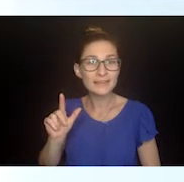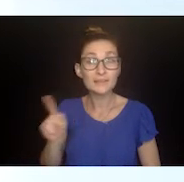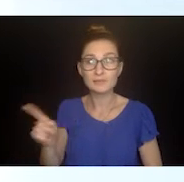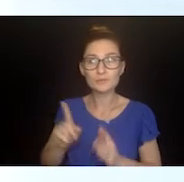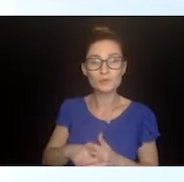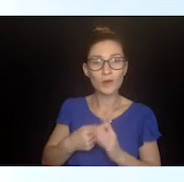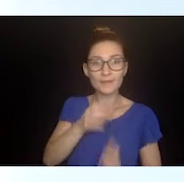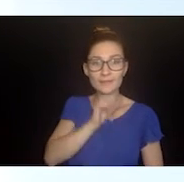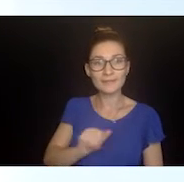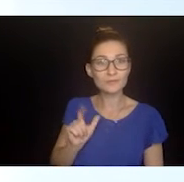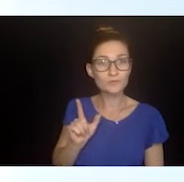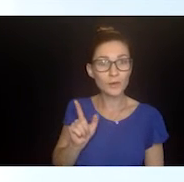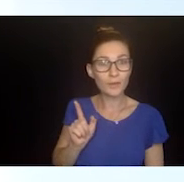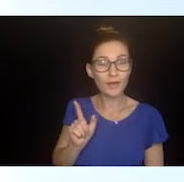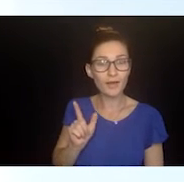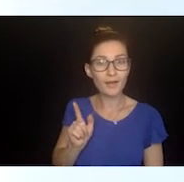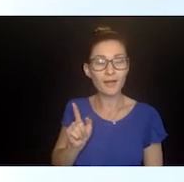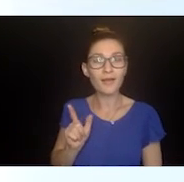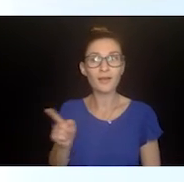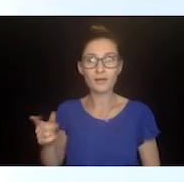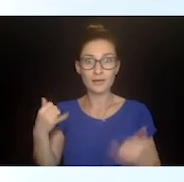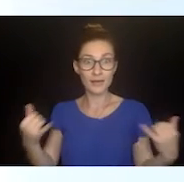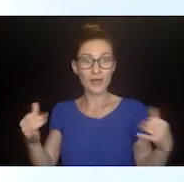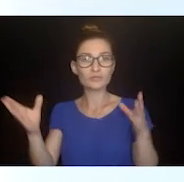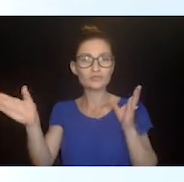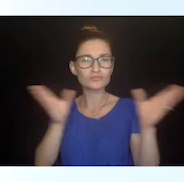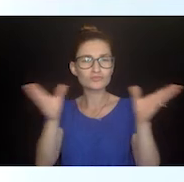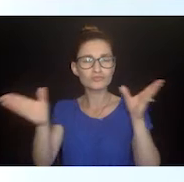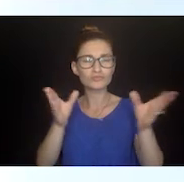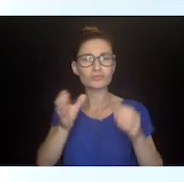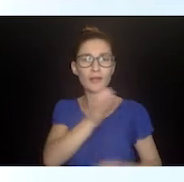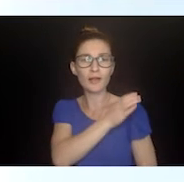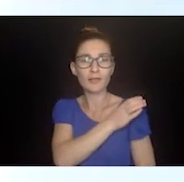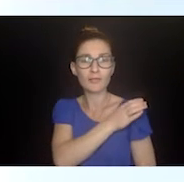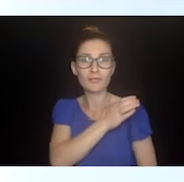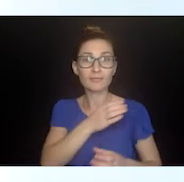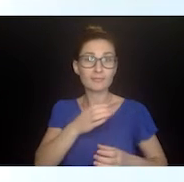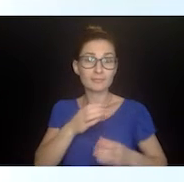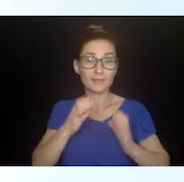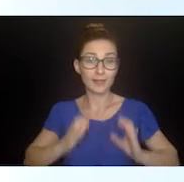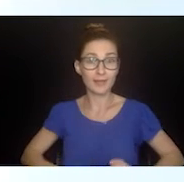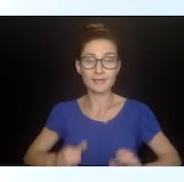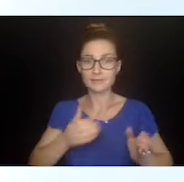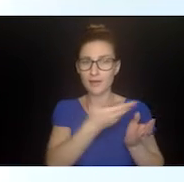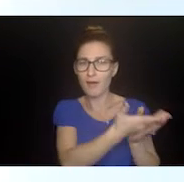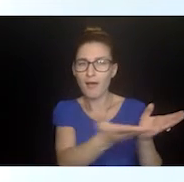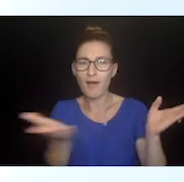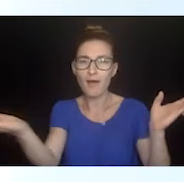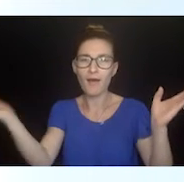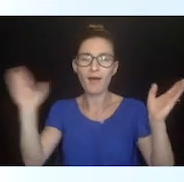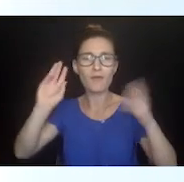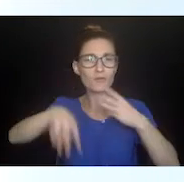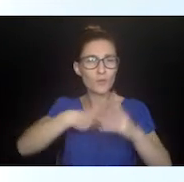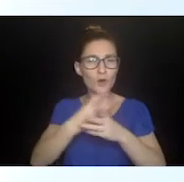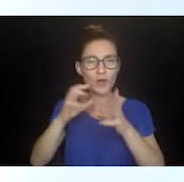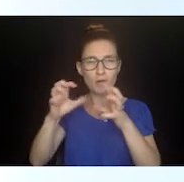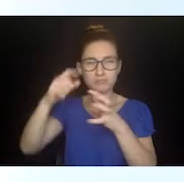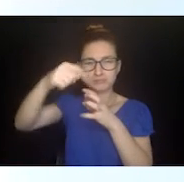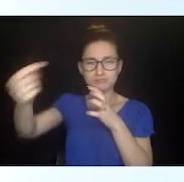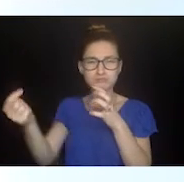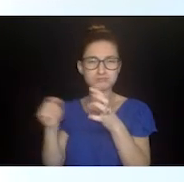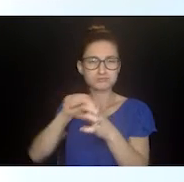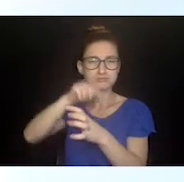at 21, and he's serving clients throughout the world with his card readings. Now, I'll tell you more about that later,